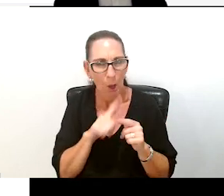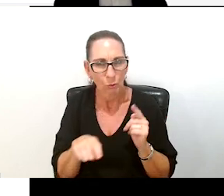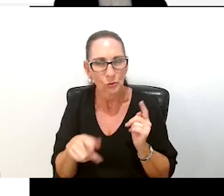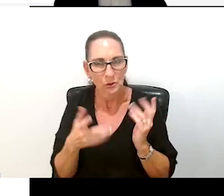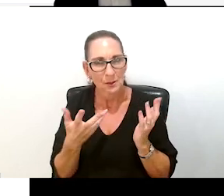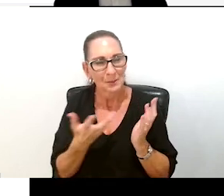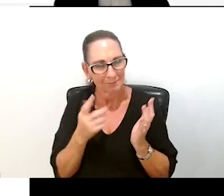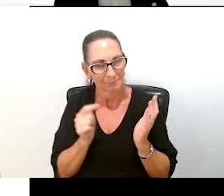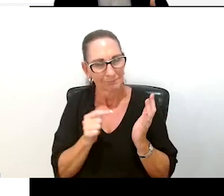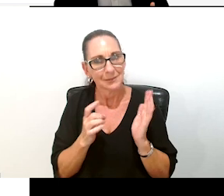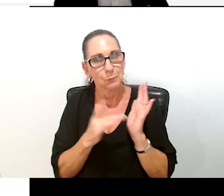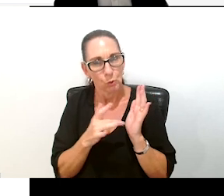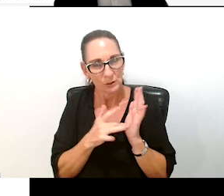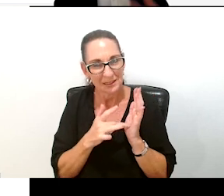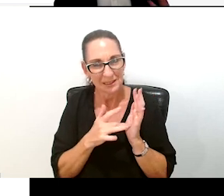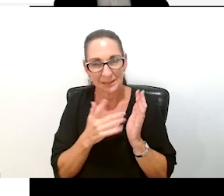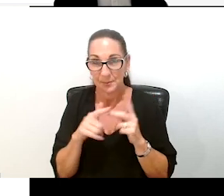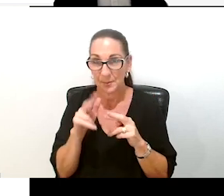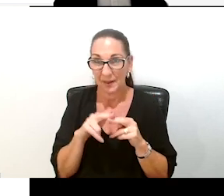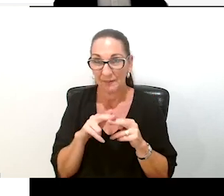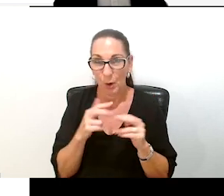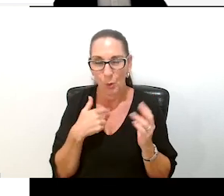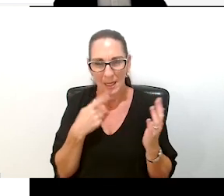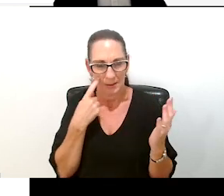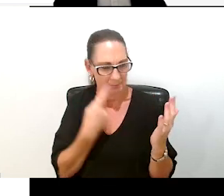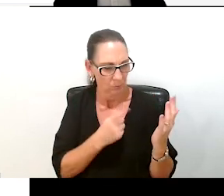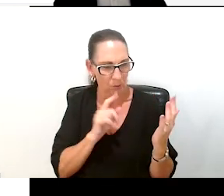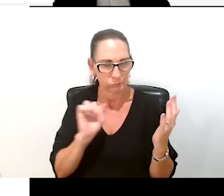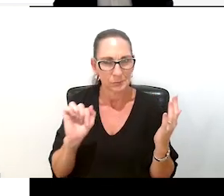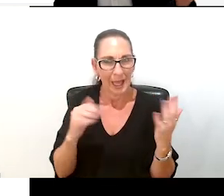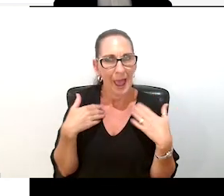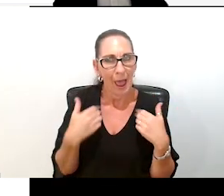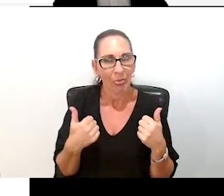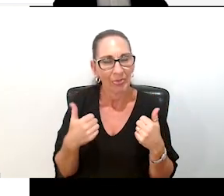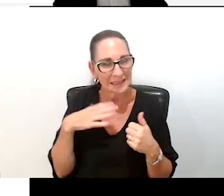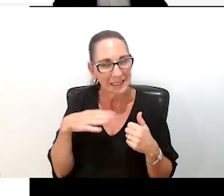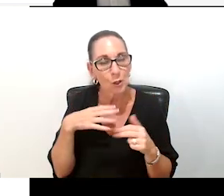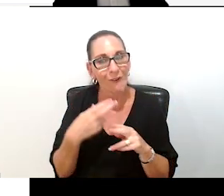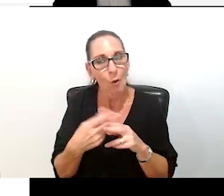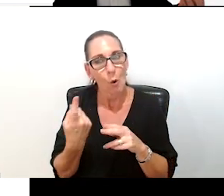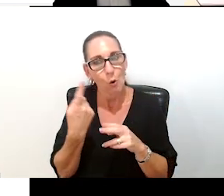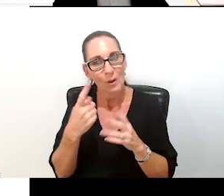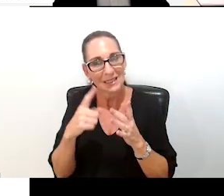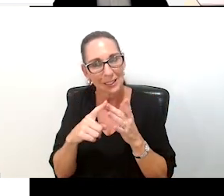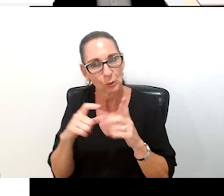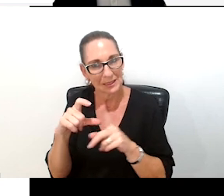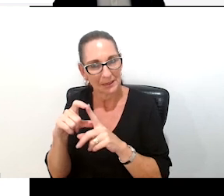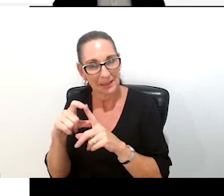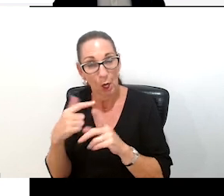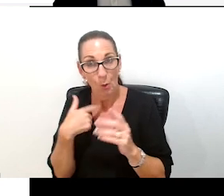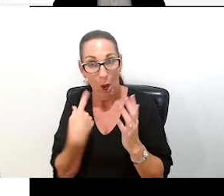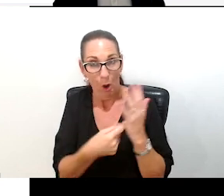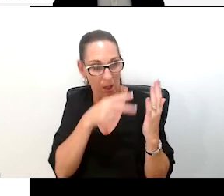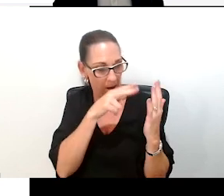thing, which told us really if we were to look at the health needs of people with intellectual disability, if we only looked at the health data, we'd only be